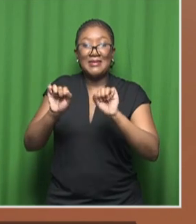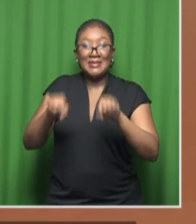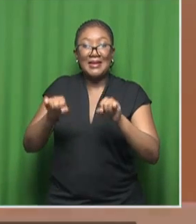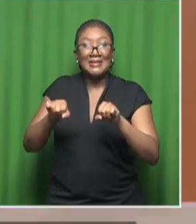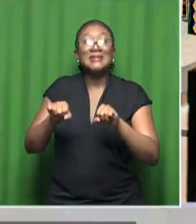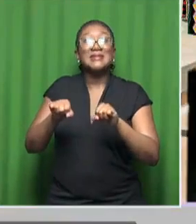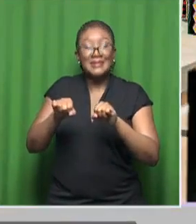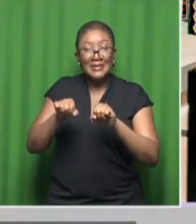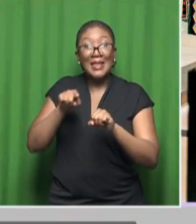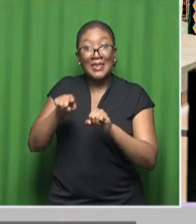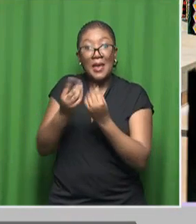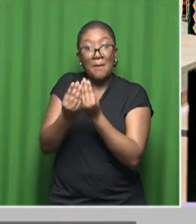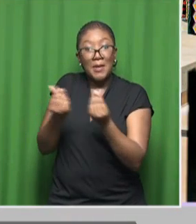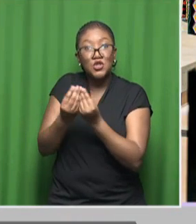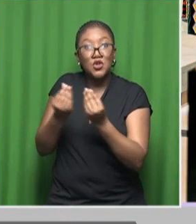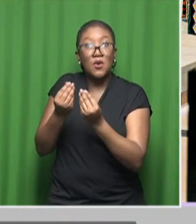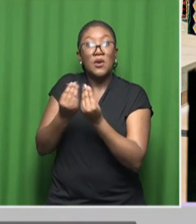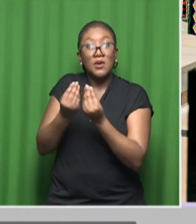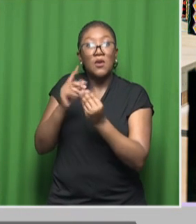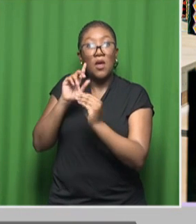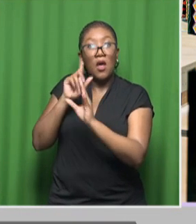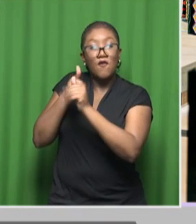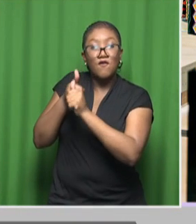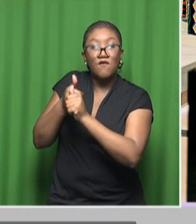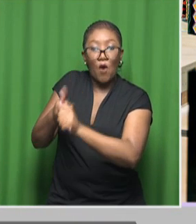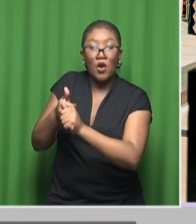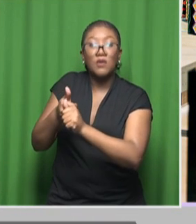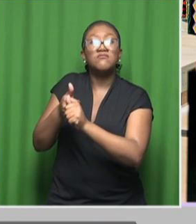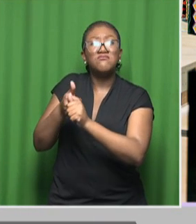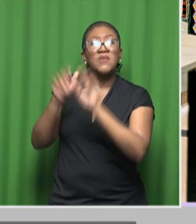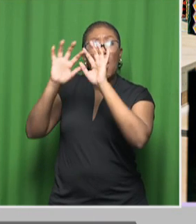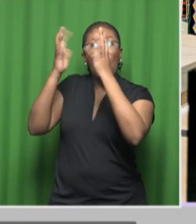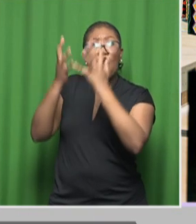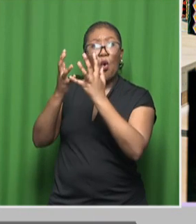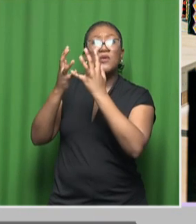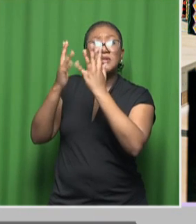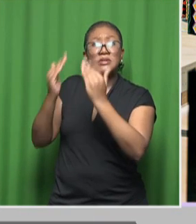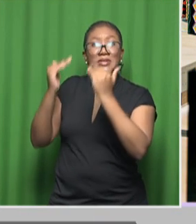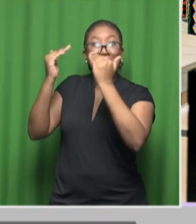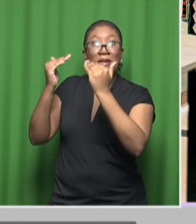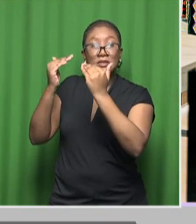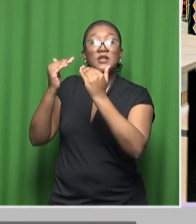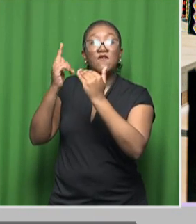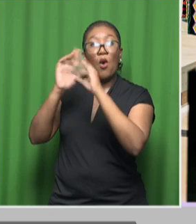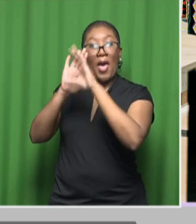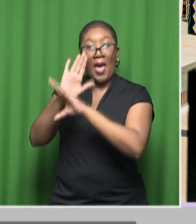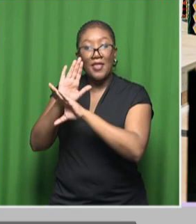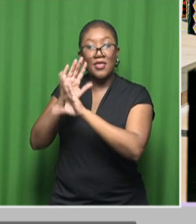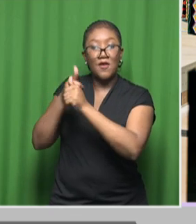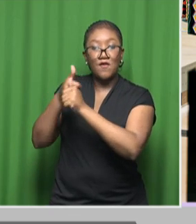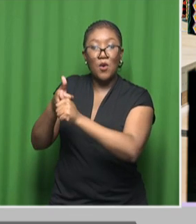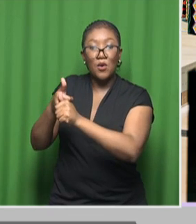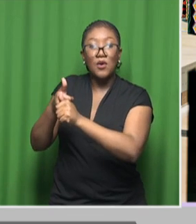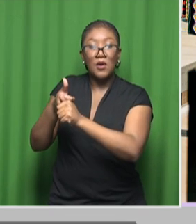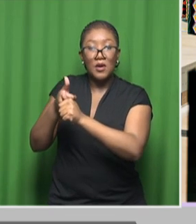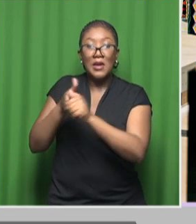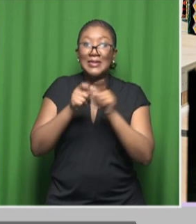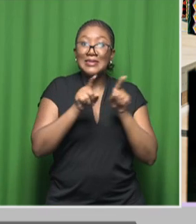are compliant with the global standards of being ethical. And having said that,